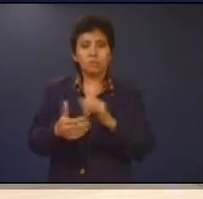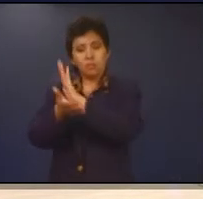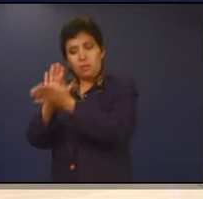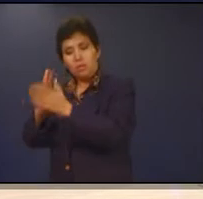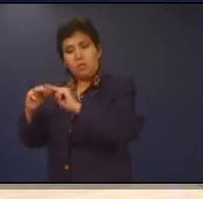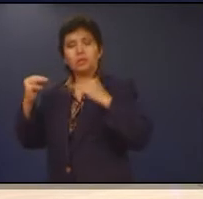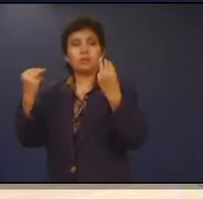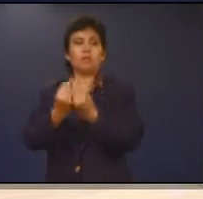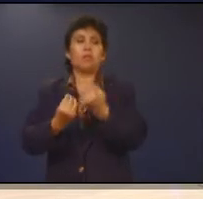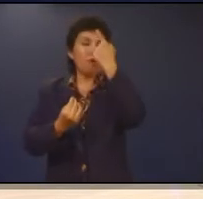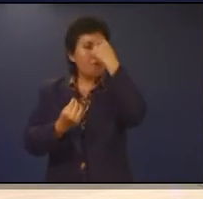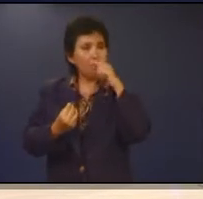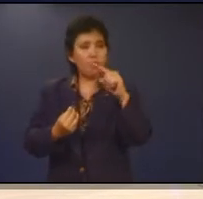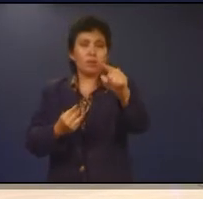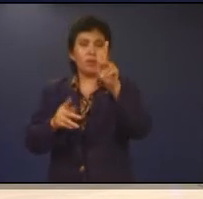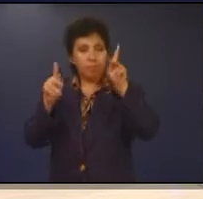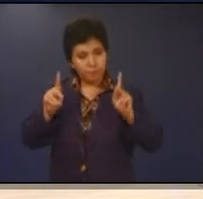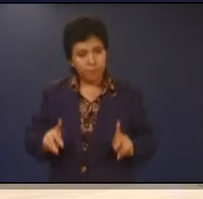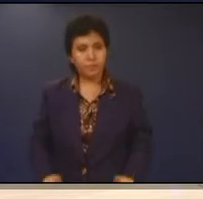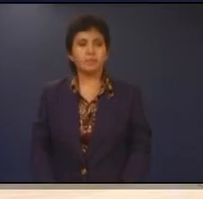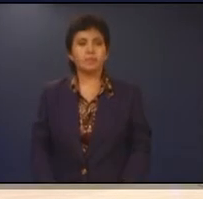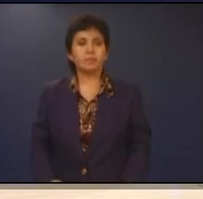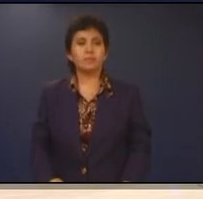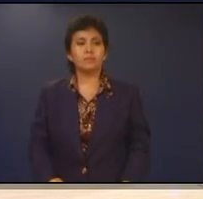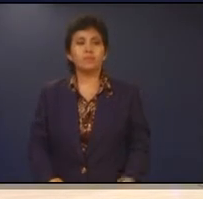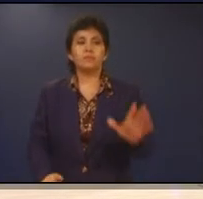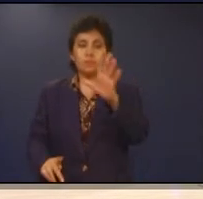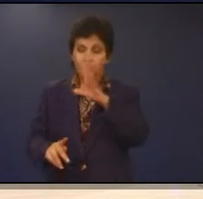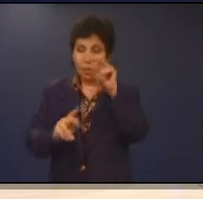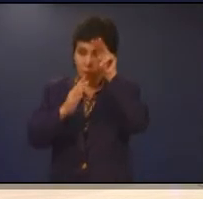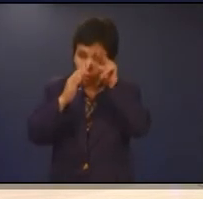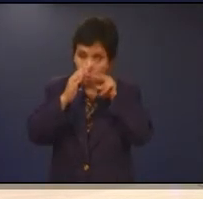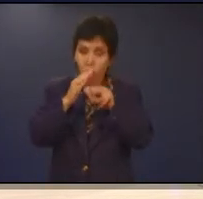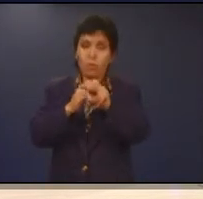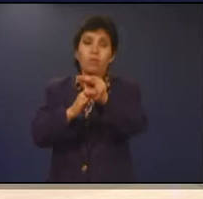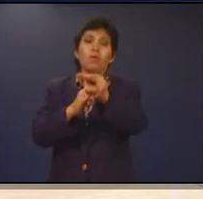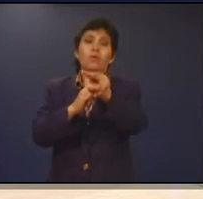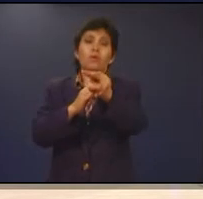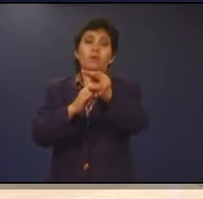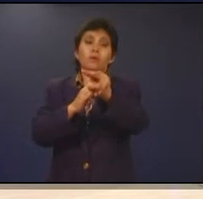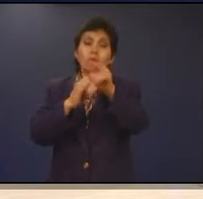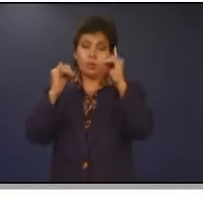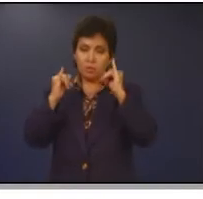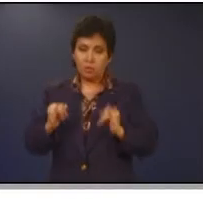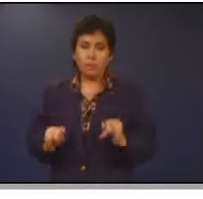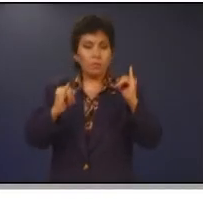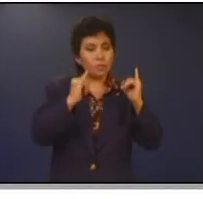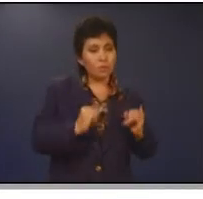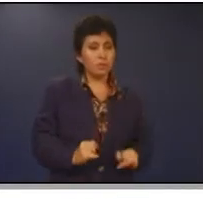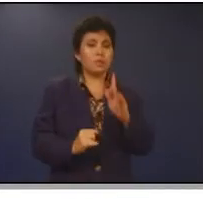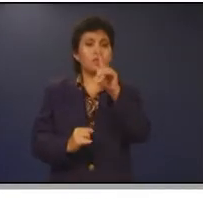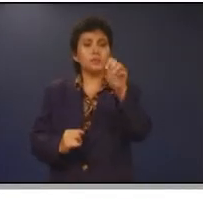society. And for personalism, it is and look onto an individual